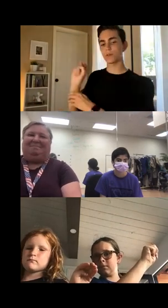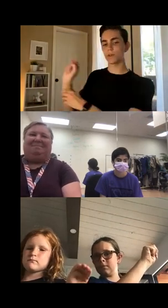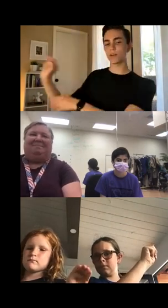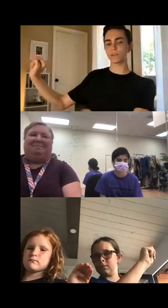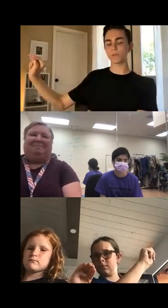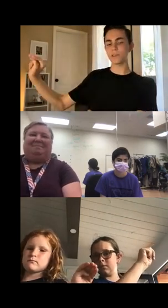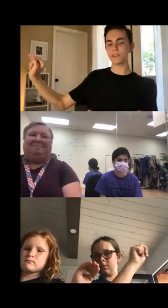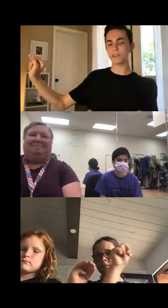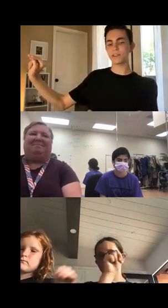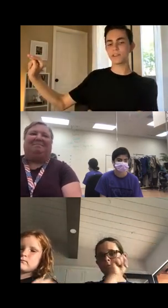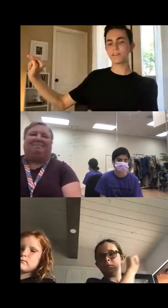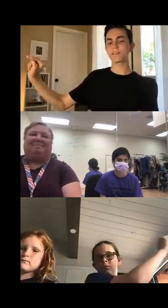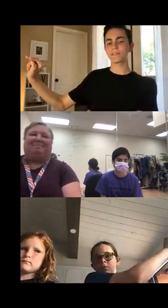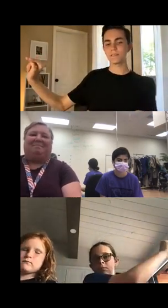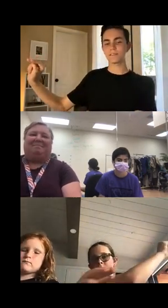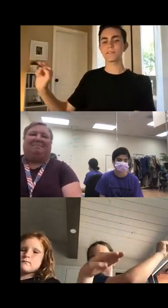go out this way.